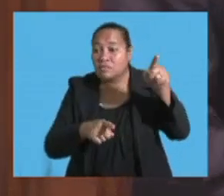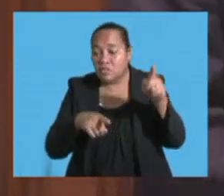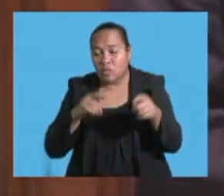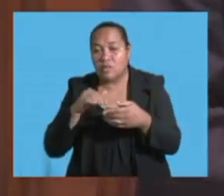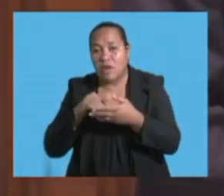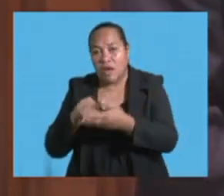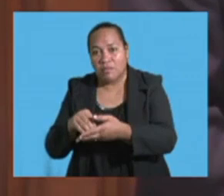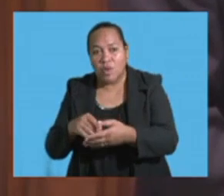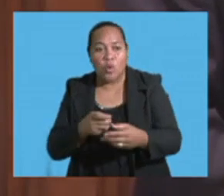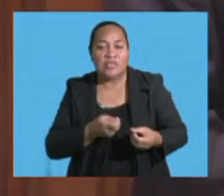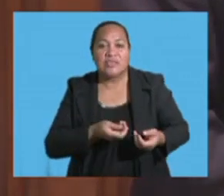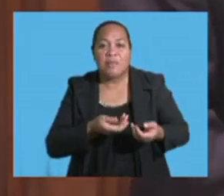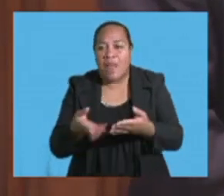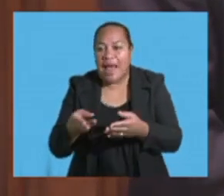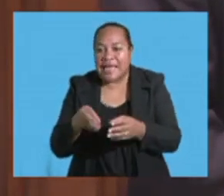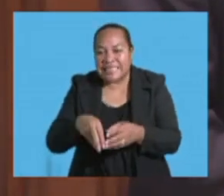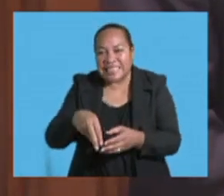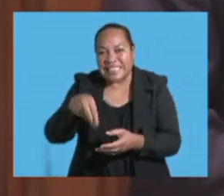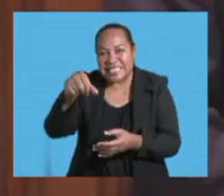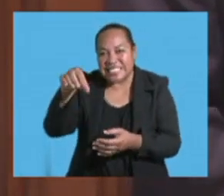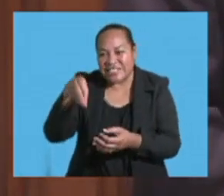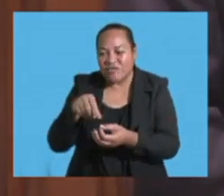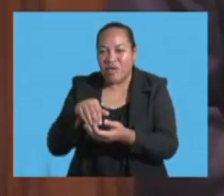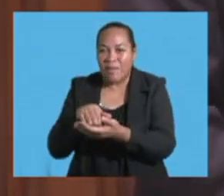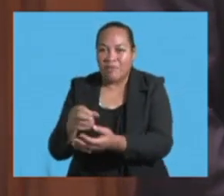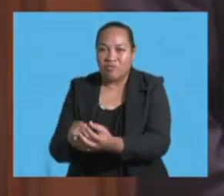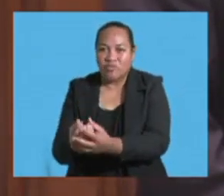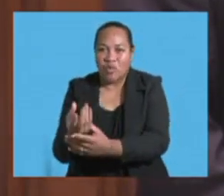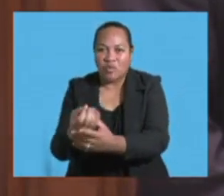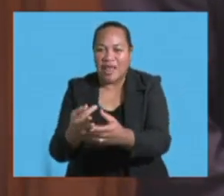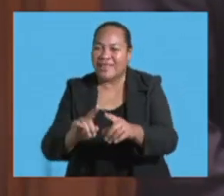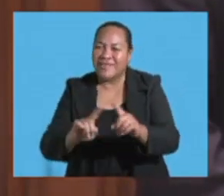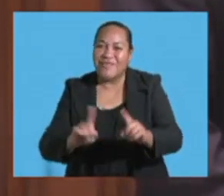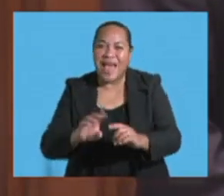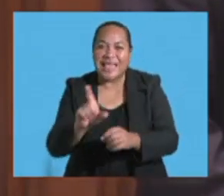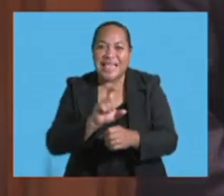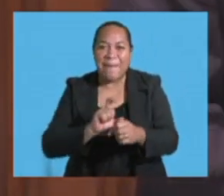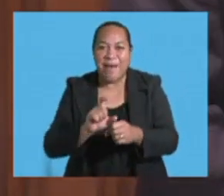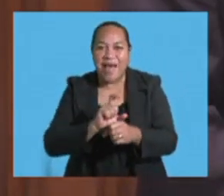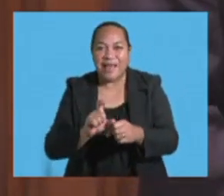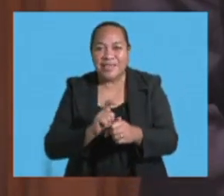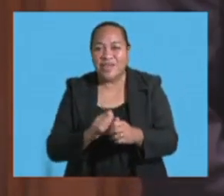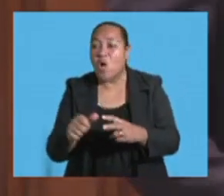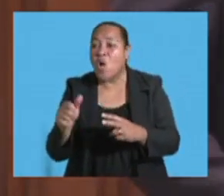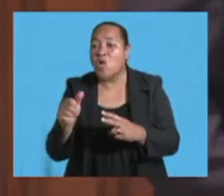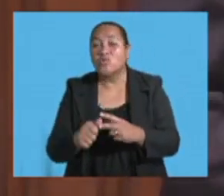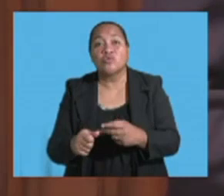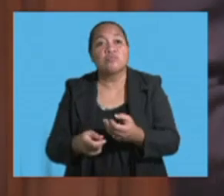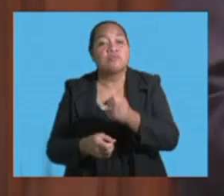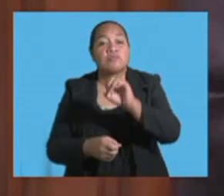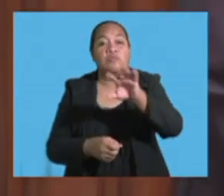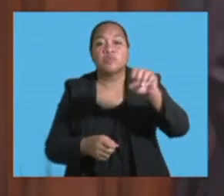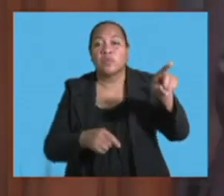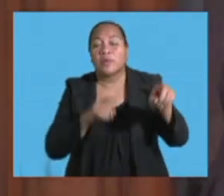of seeds, fertilizers, and other agrochemicals, as well as consumers for their produce.